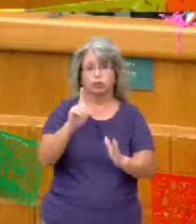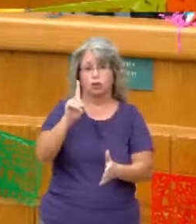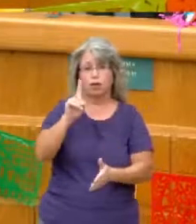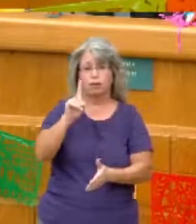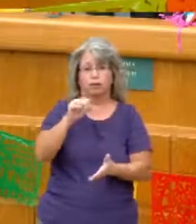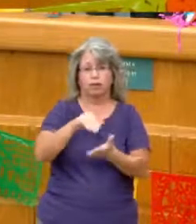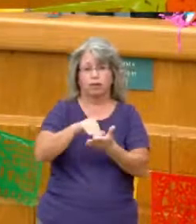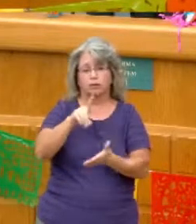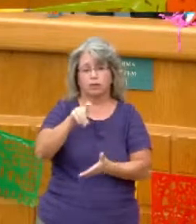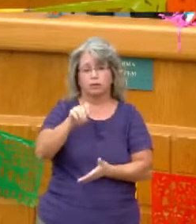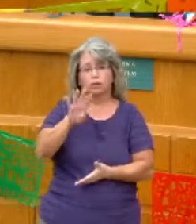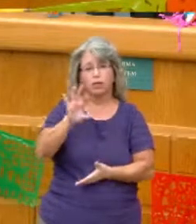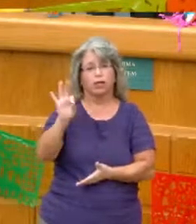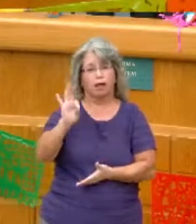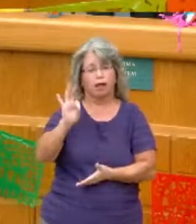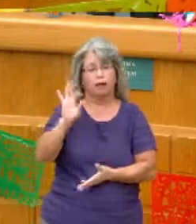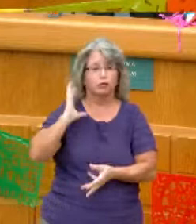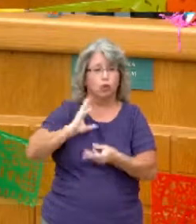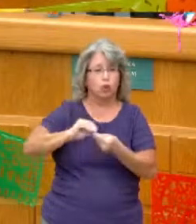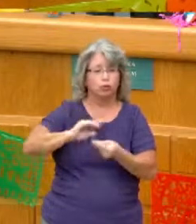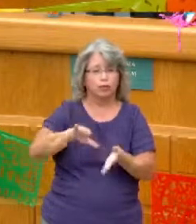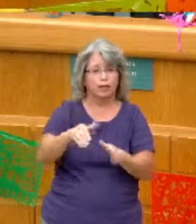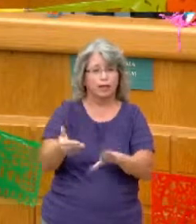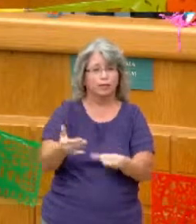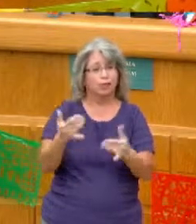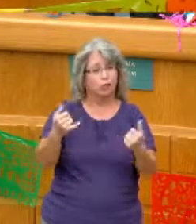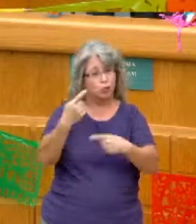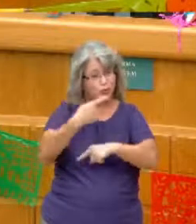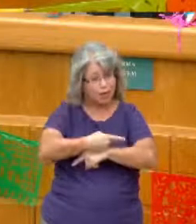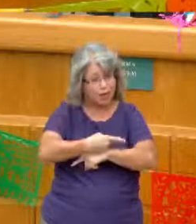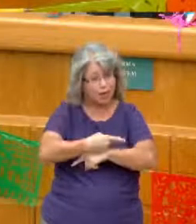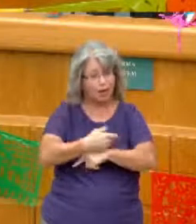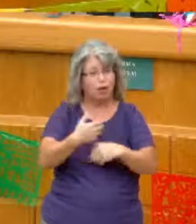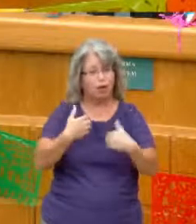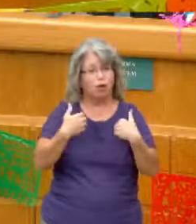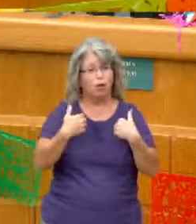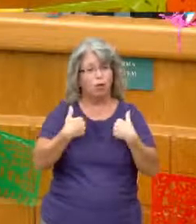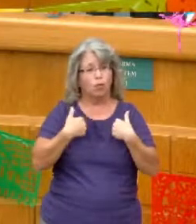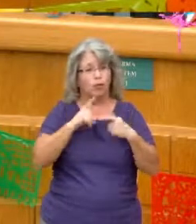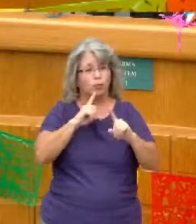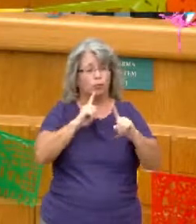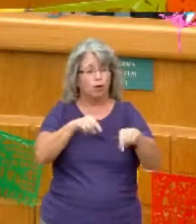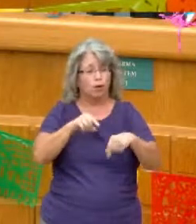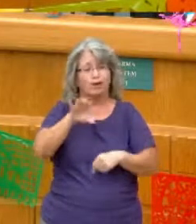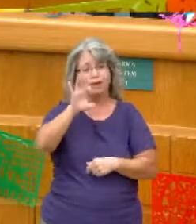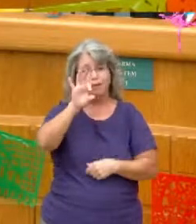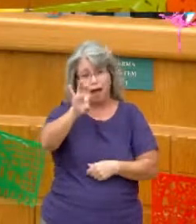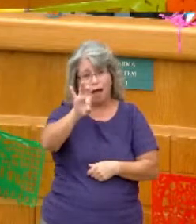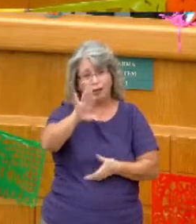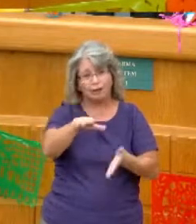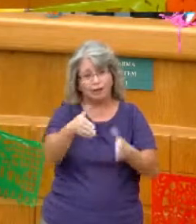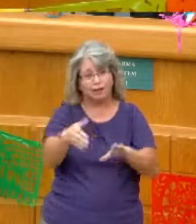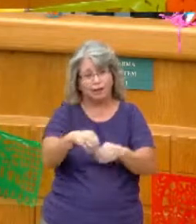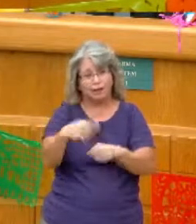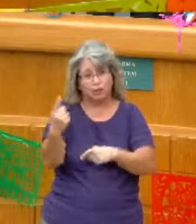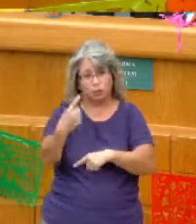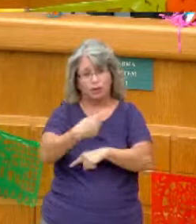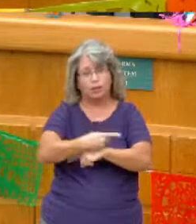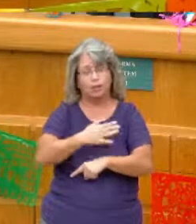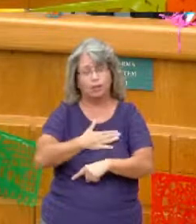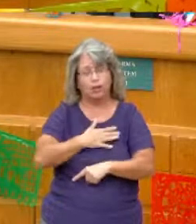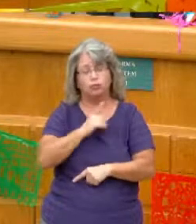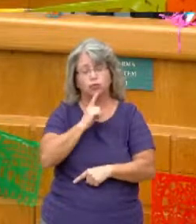1,149. Today we reported out 9 deaths here just in one day in Nueces County, and my